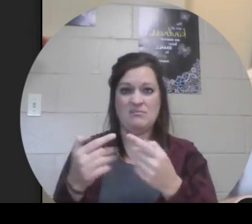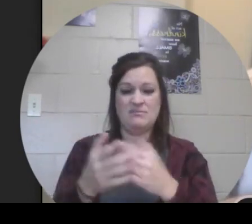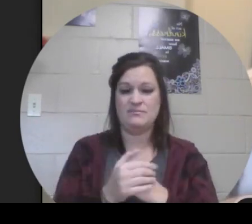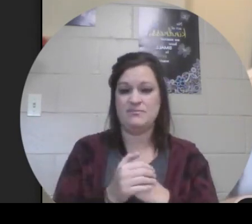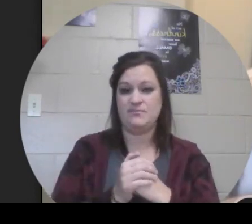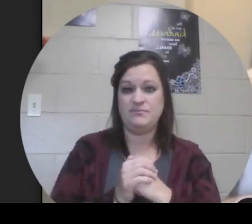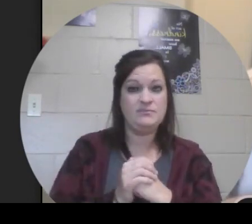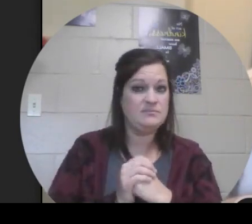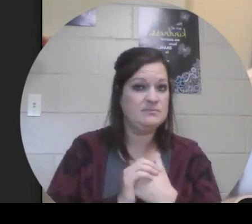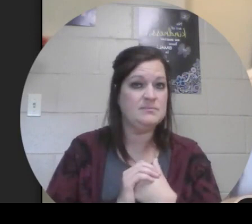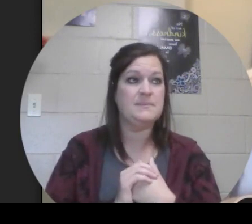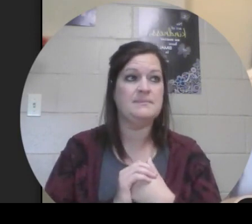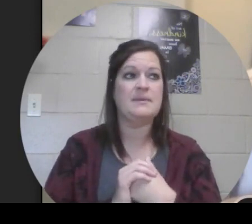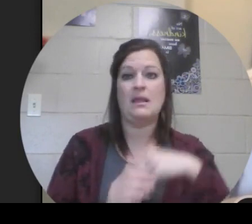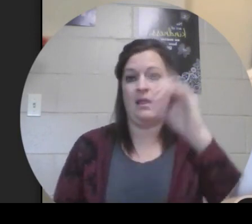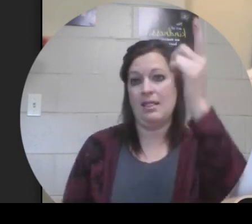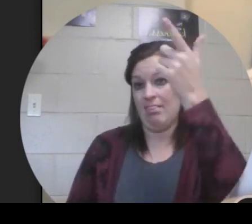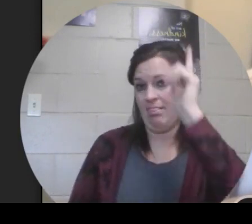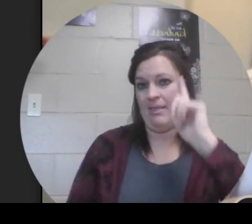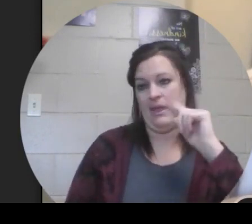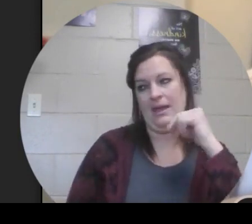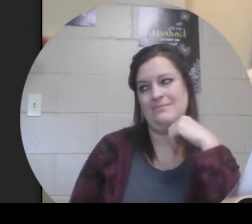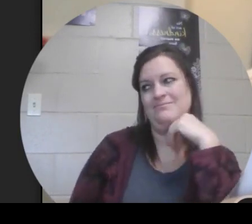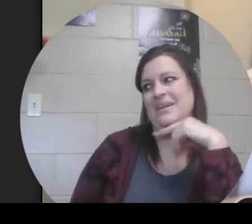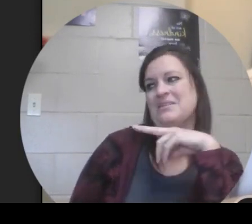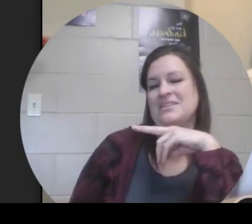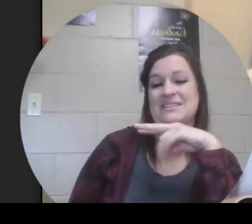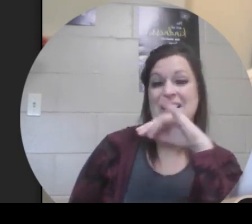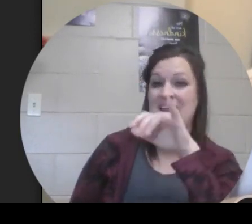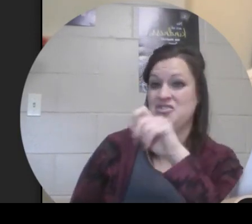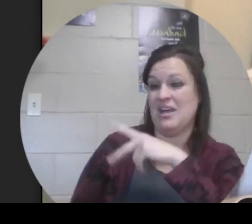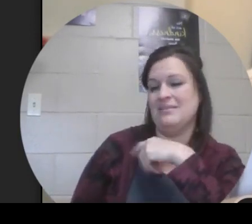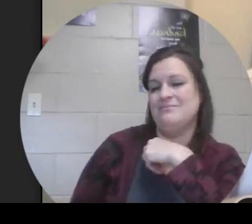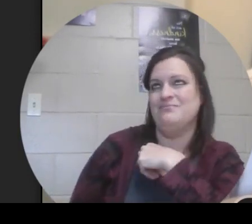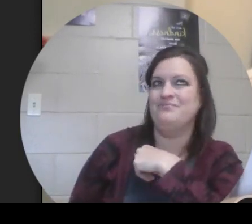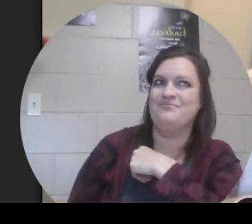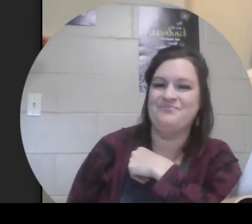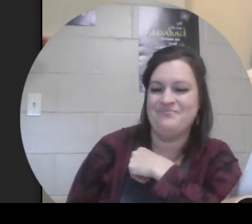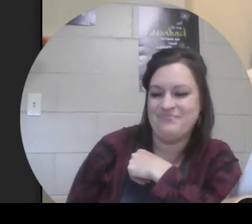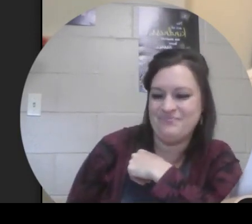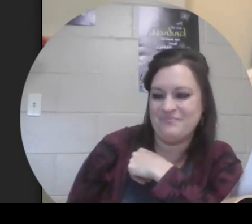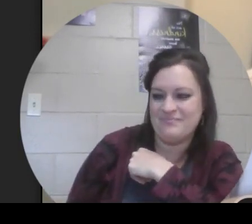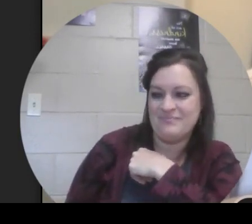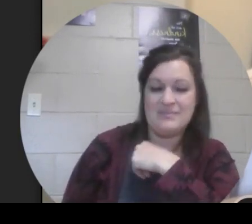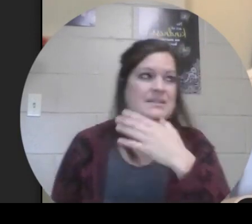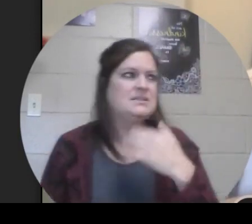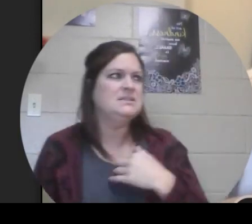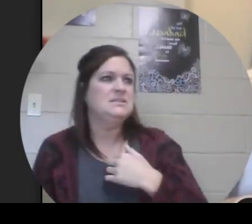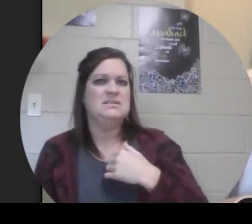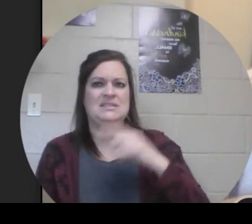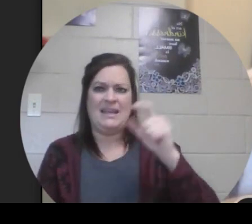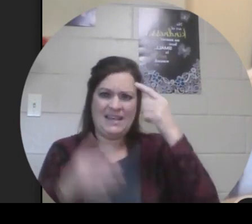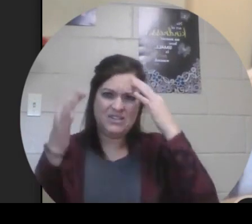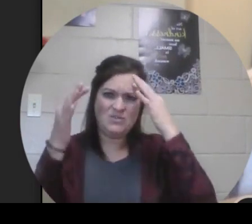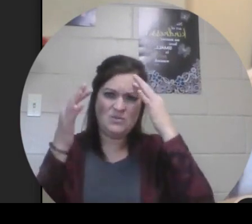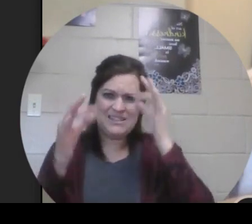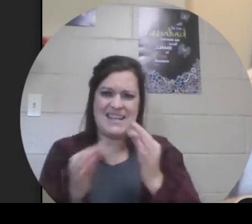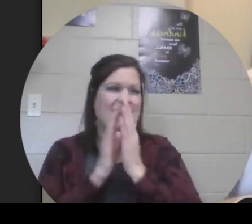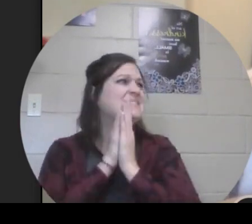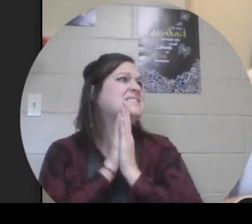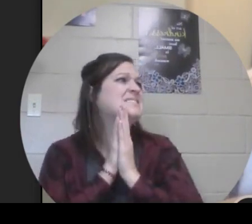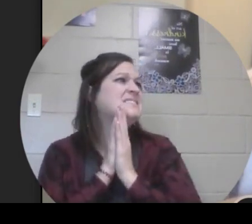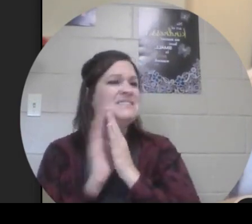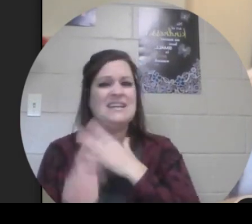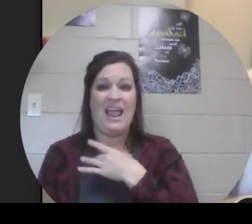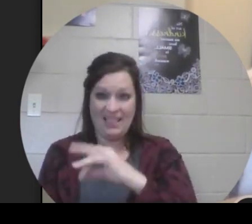before. Leah rolled her eyes sympathetically at me. Right there, I knew I had to choose. I liked Jack, and I